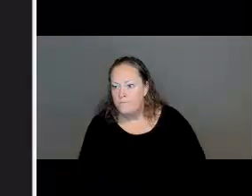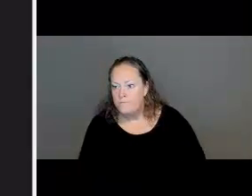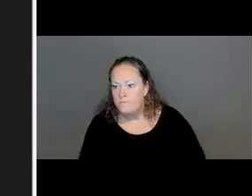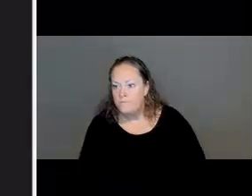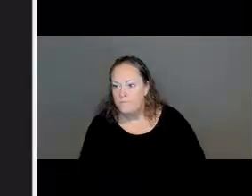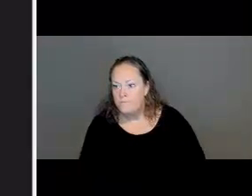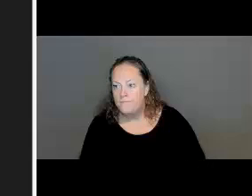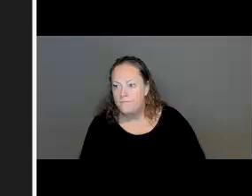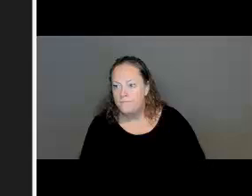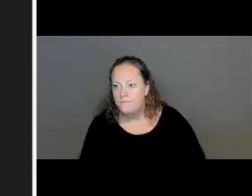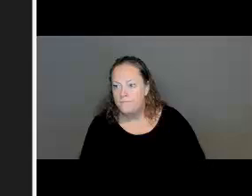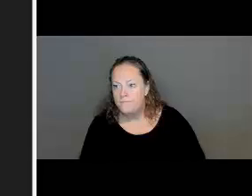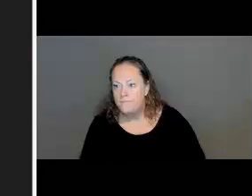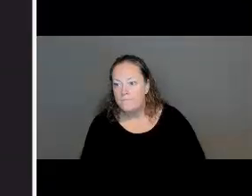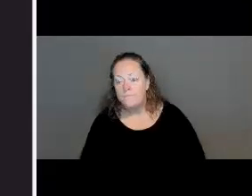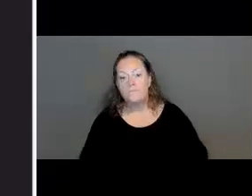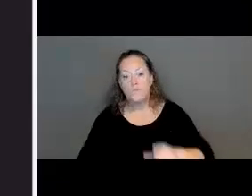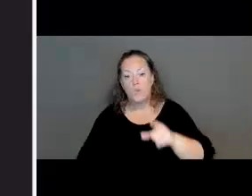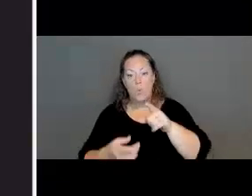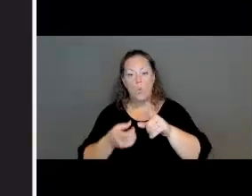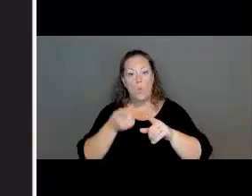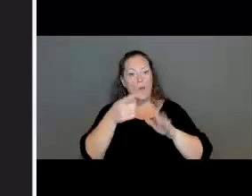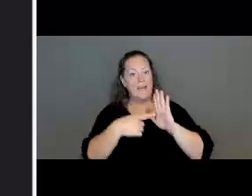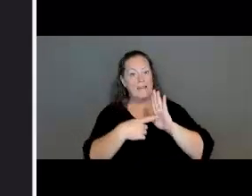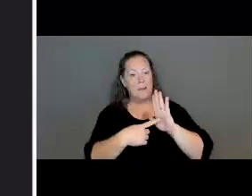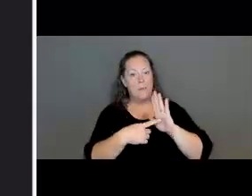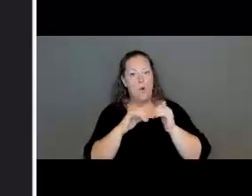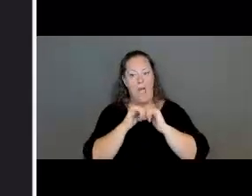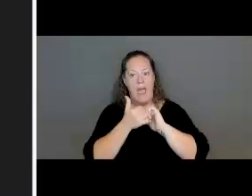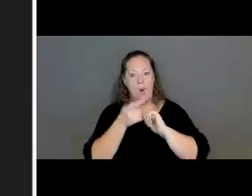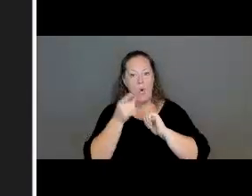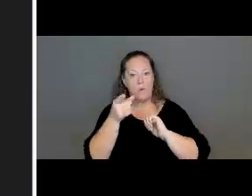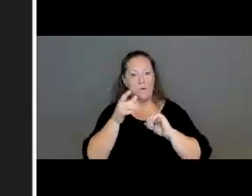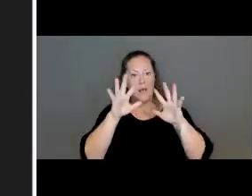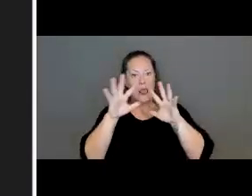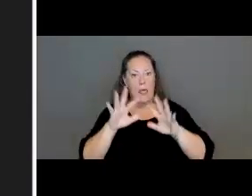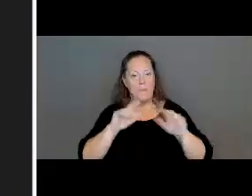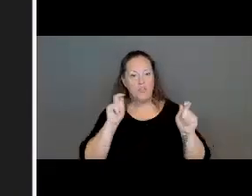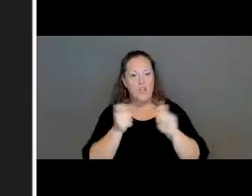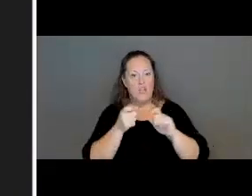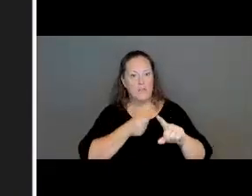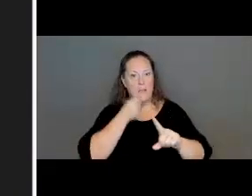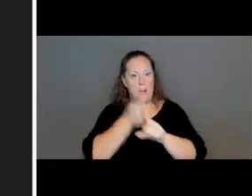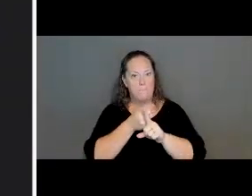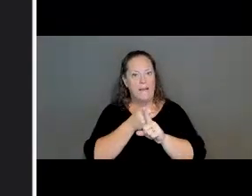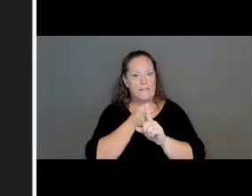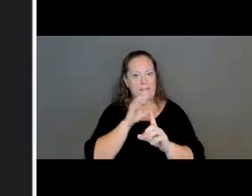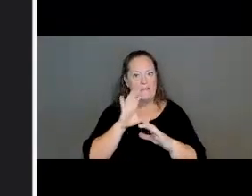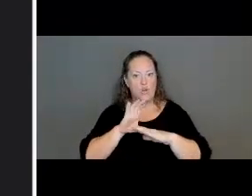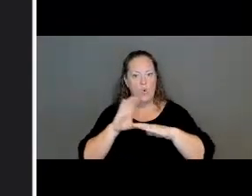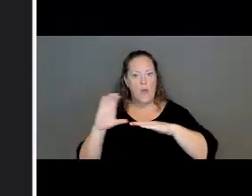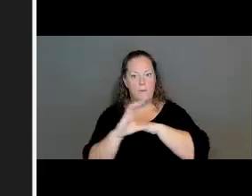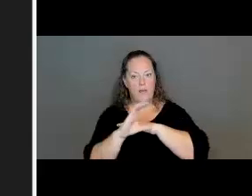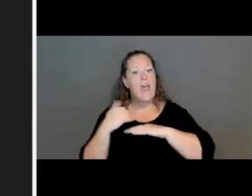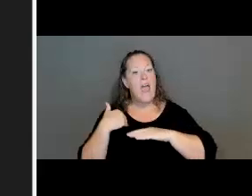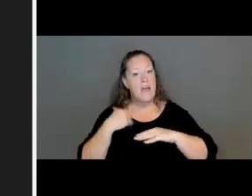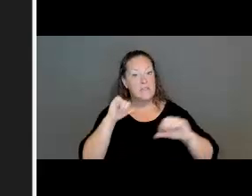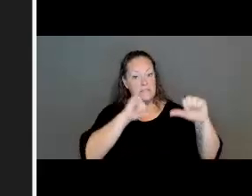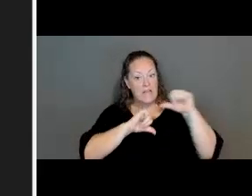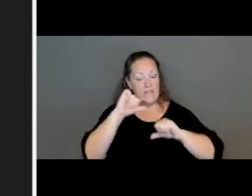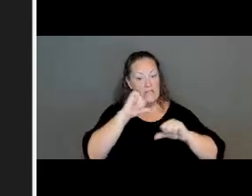So here is an example on how does climate change affect the Caribbean. It has like a scientific